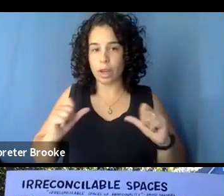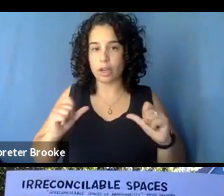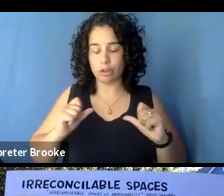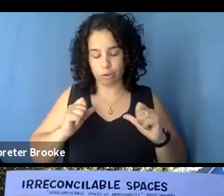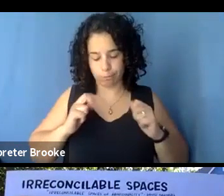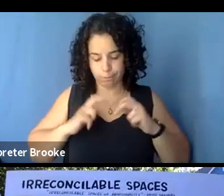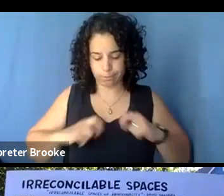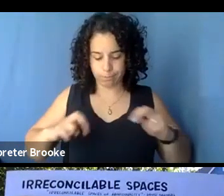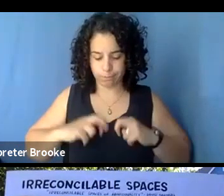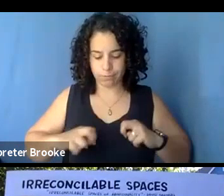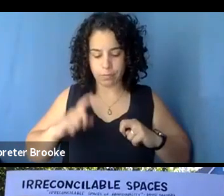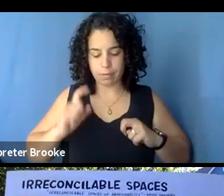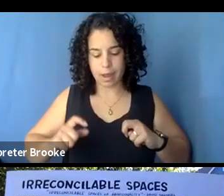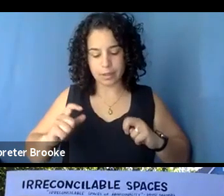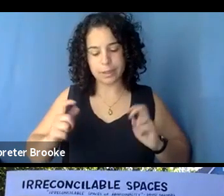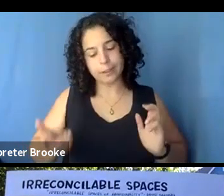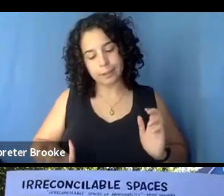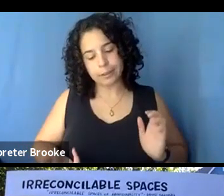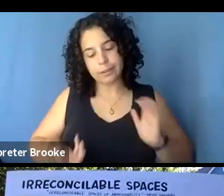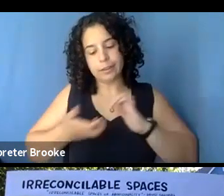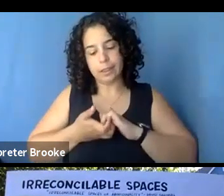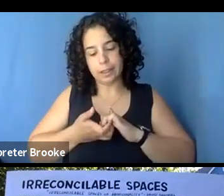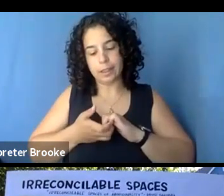with? Or what